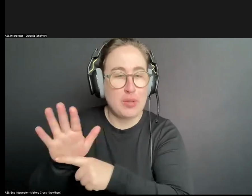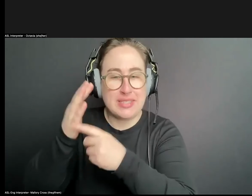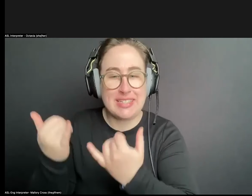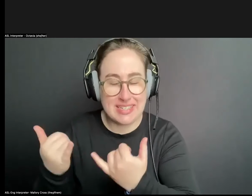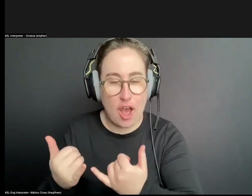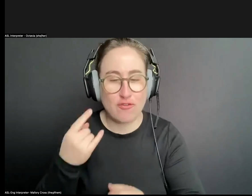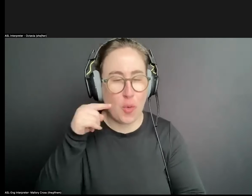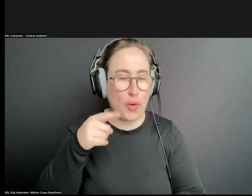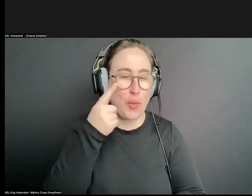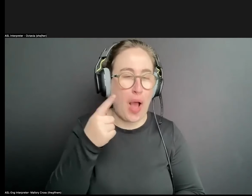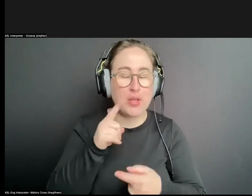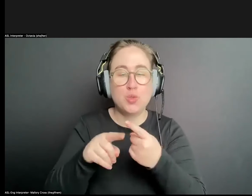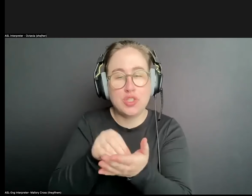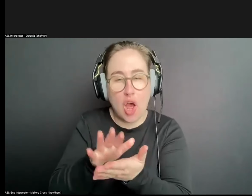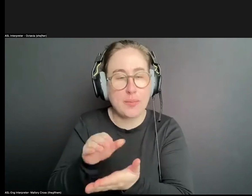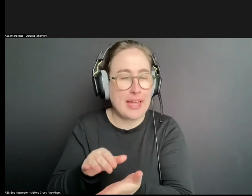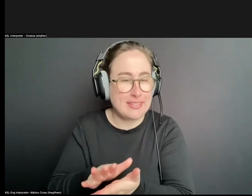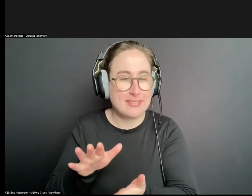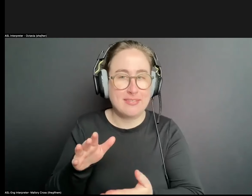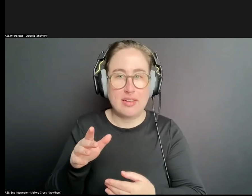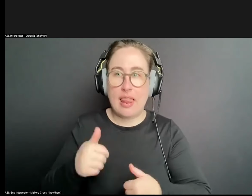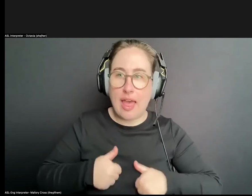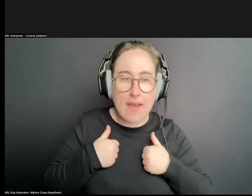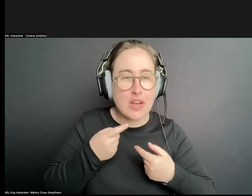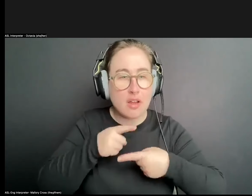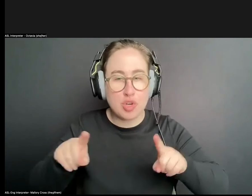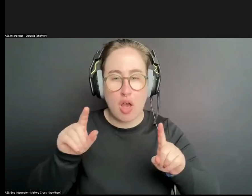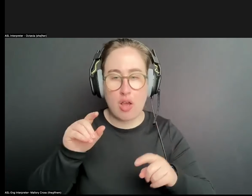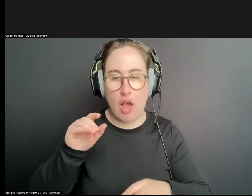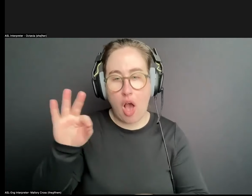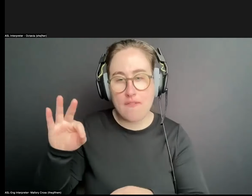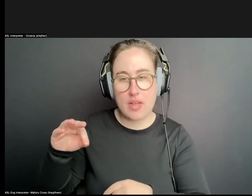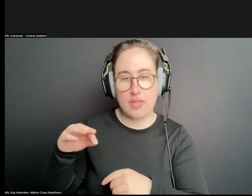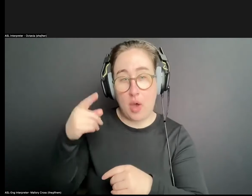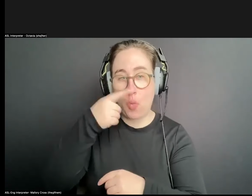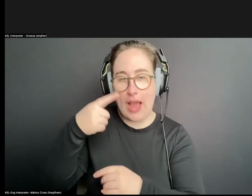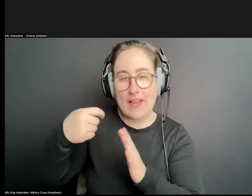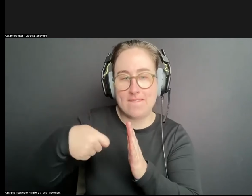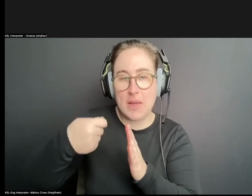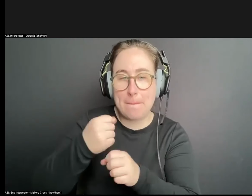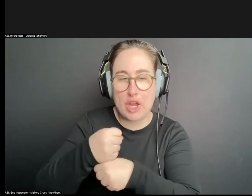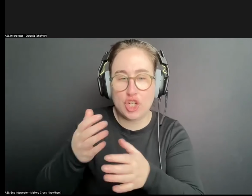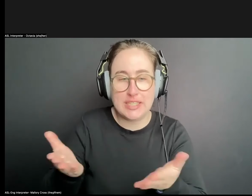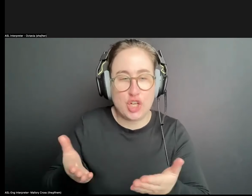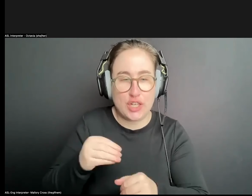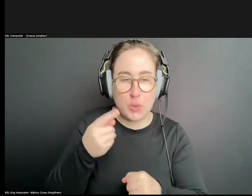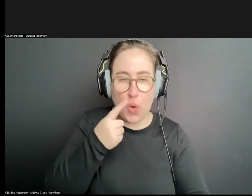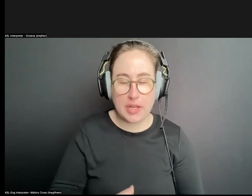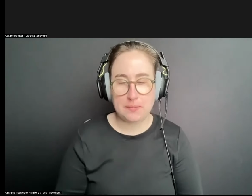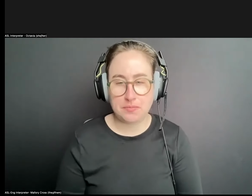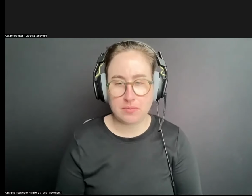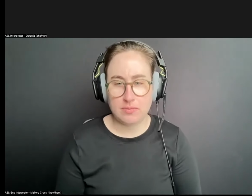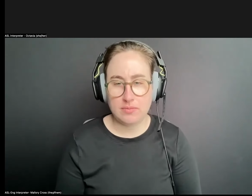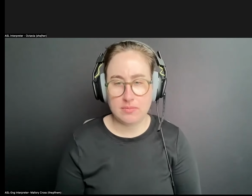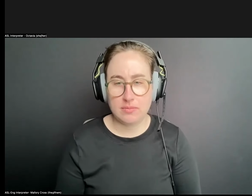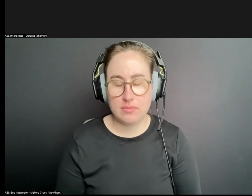Hawaii, to document the life and accomplishment of Vahine filmmakers here in Hawaii. And we could do many of those